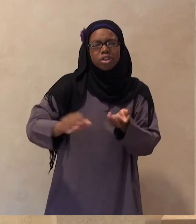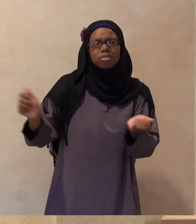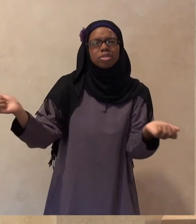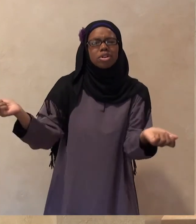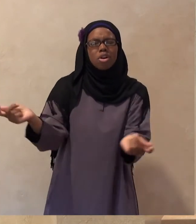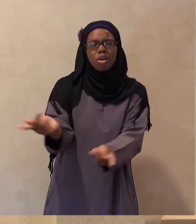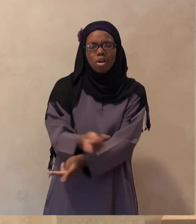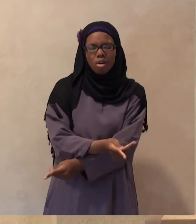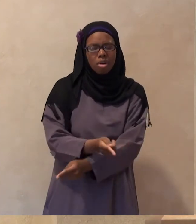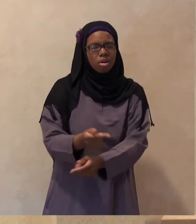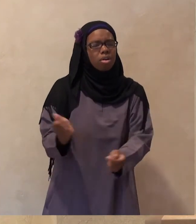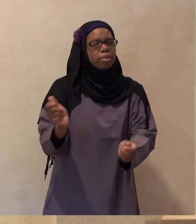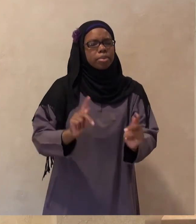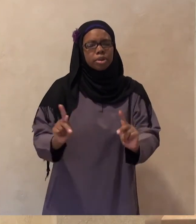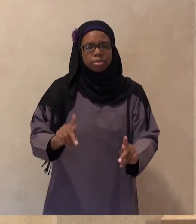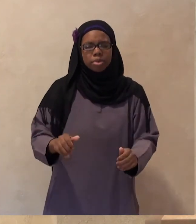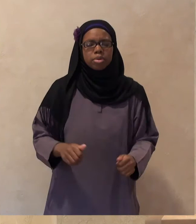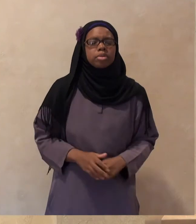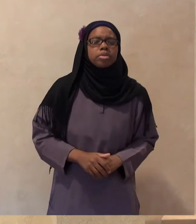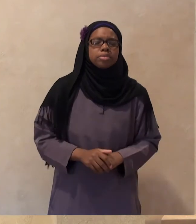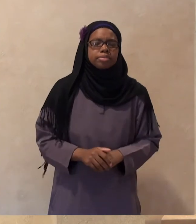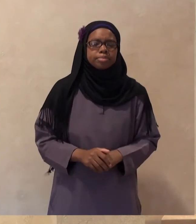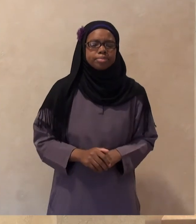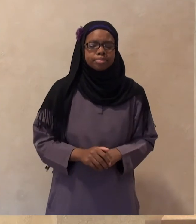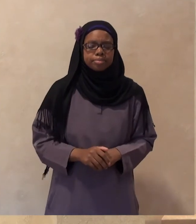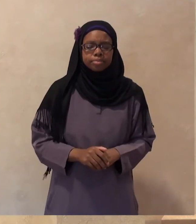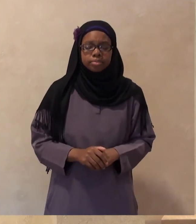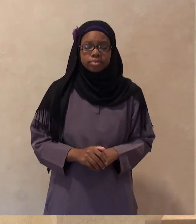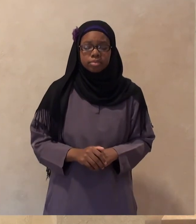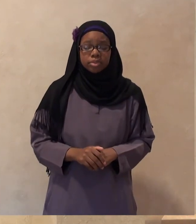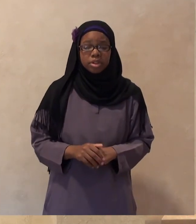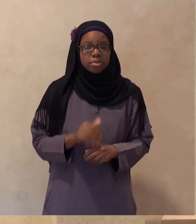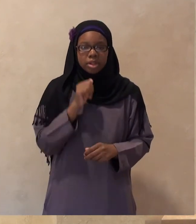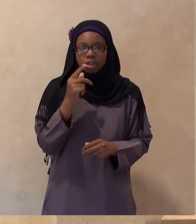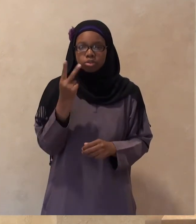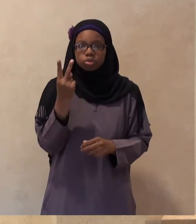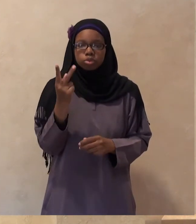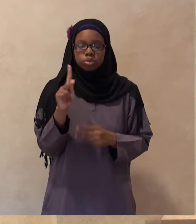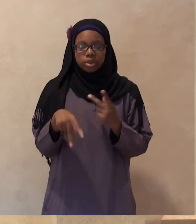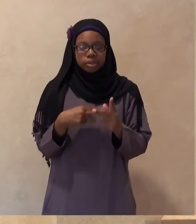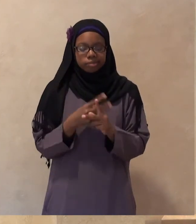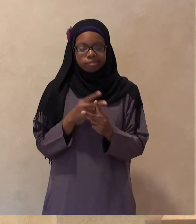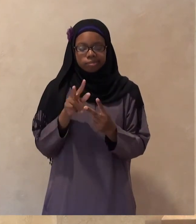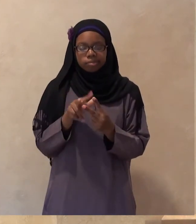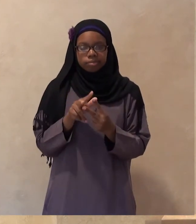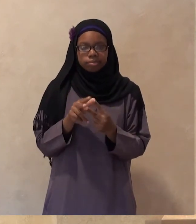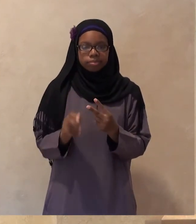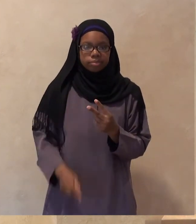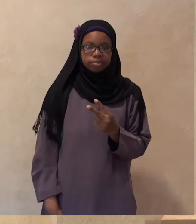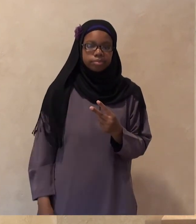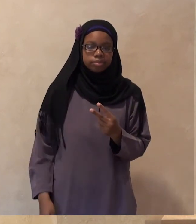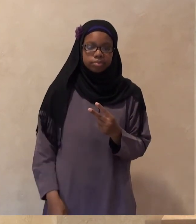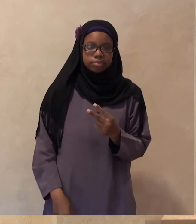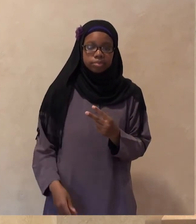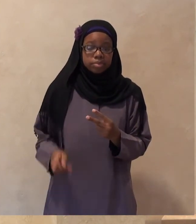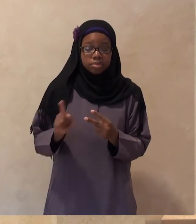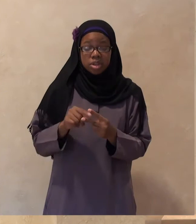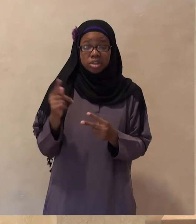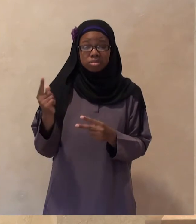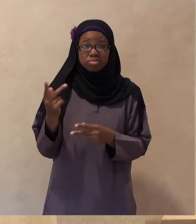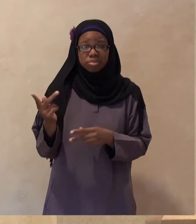ibad, all His slaves and servants except two kind of people. First, someone who holds a